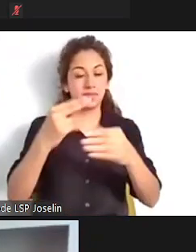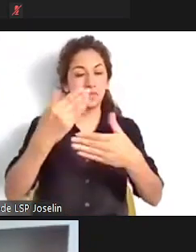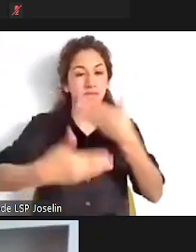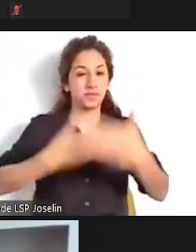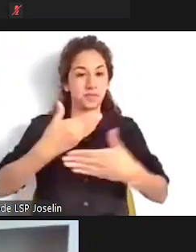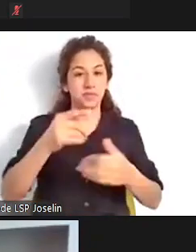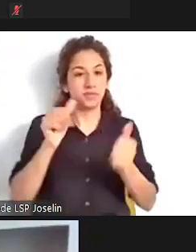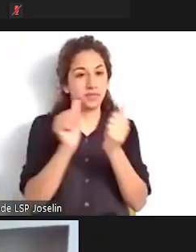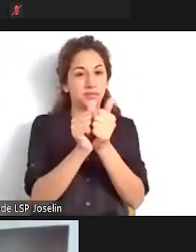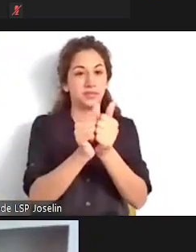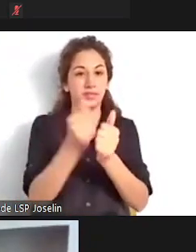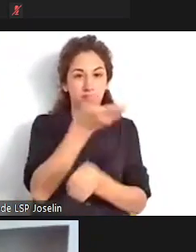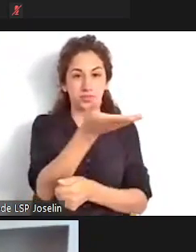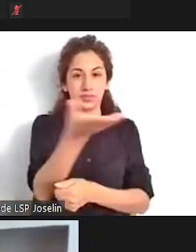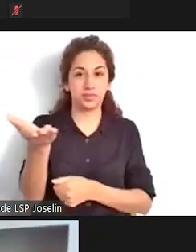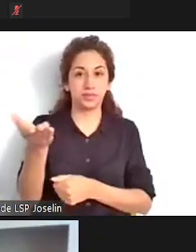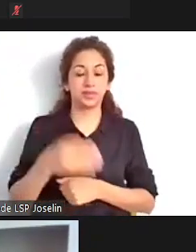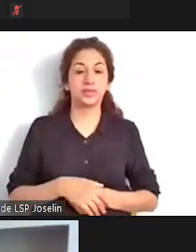is